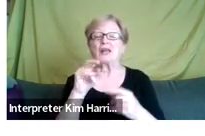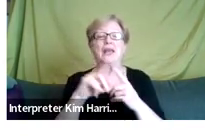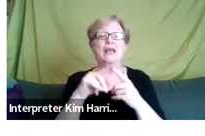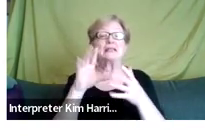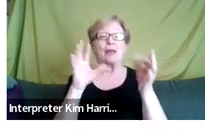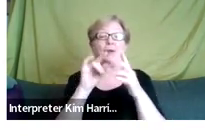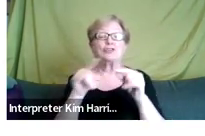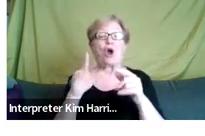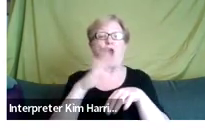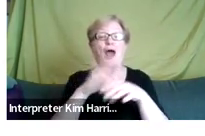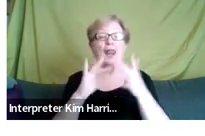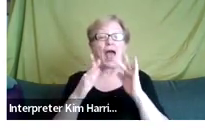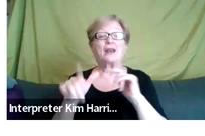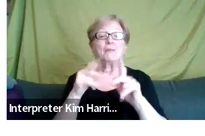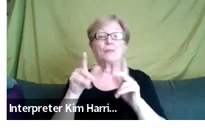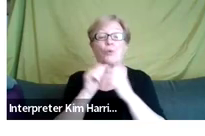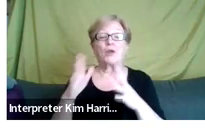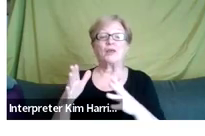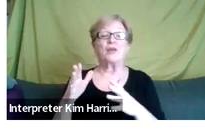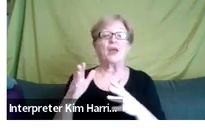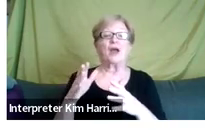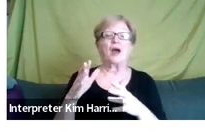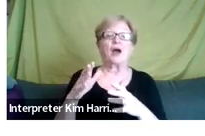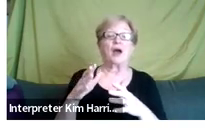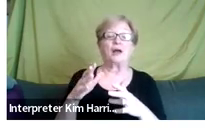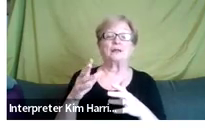and invisible disabilities,